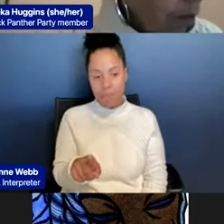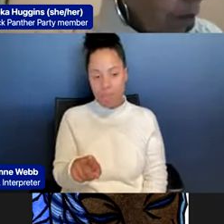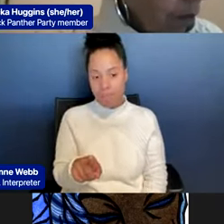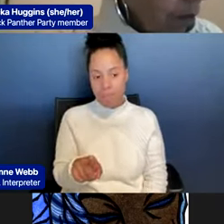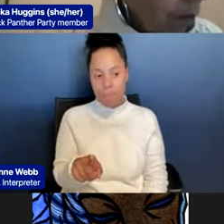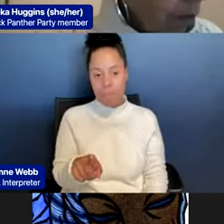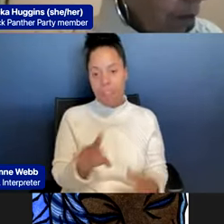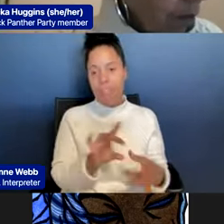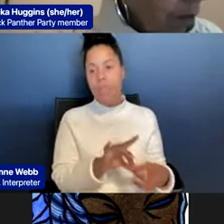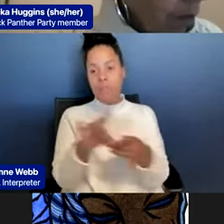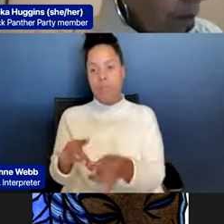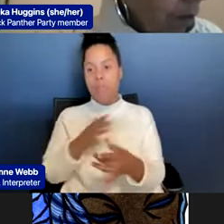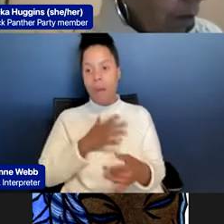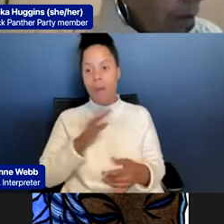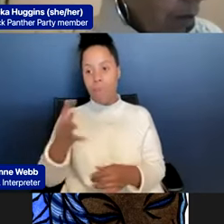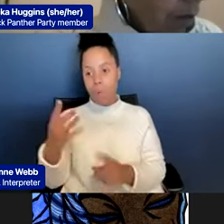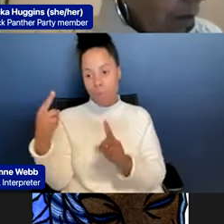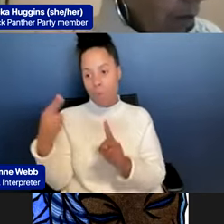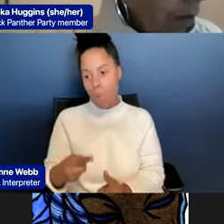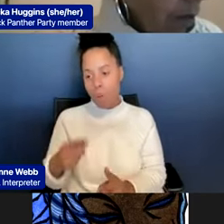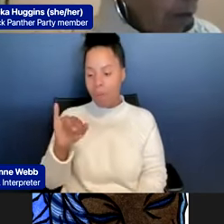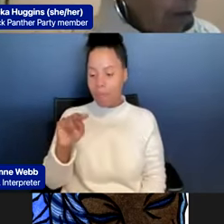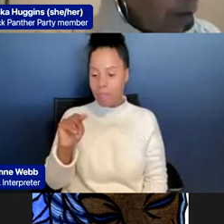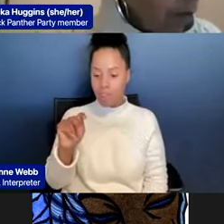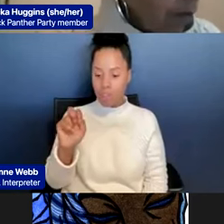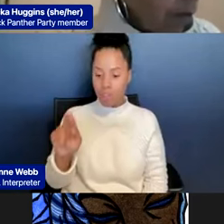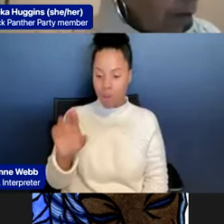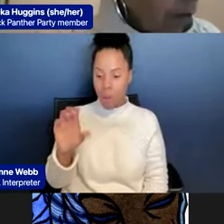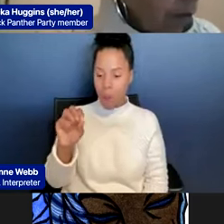point, which is intercommunalism as a bigger we.